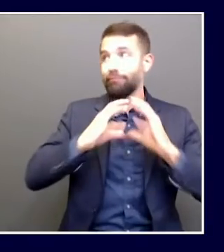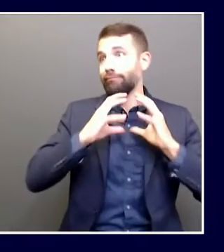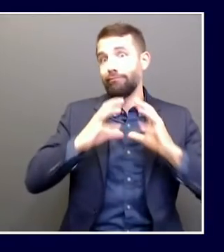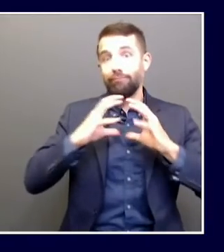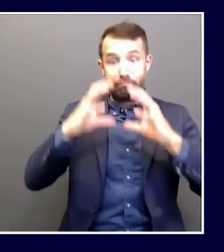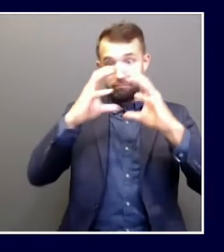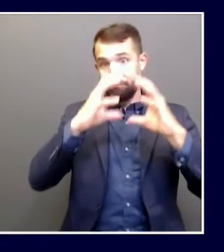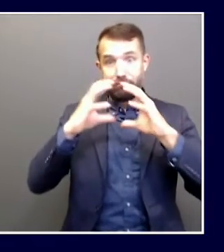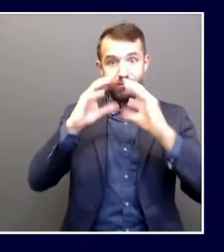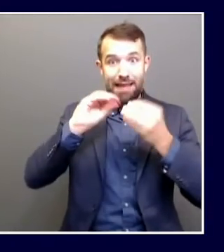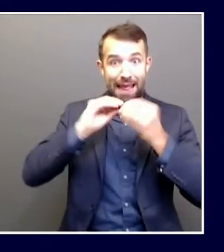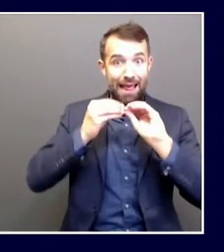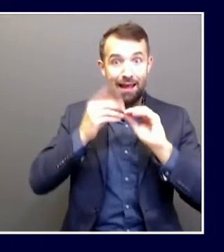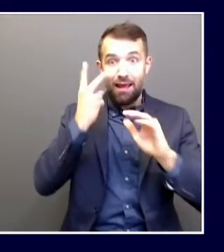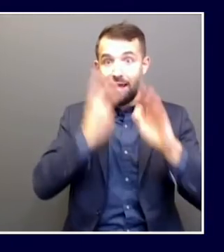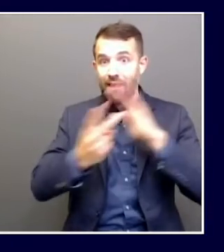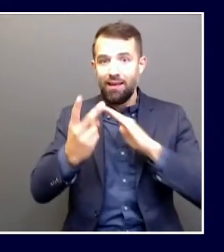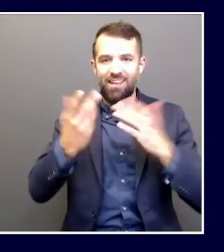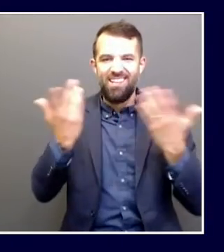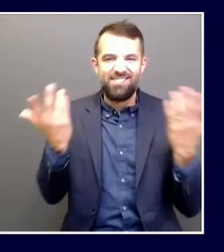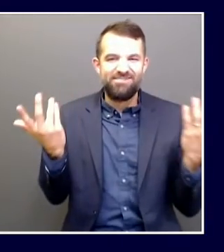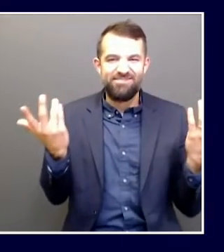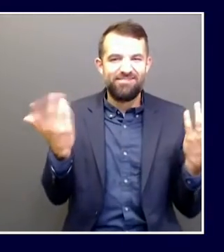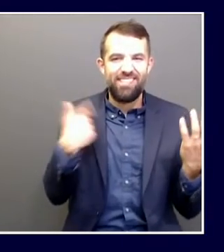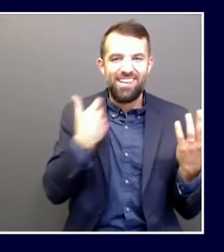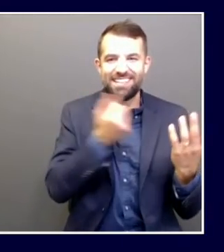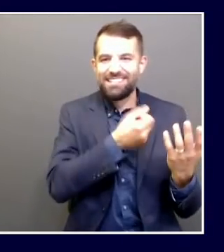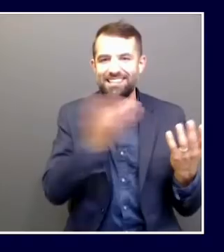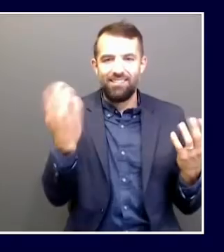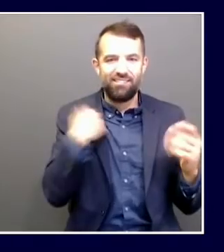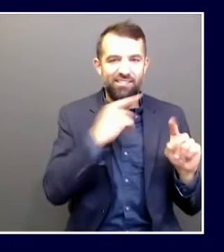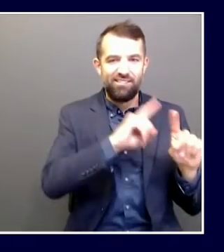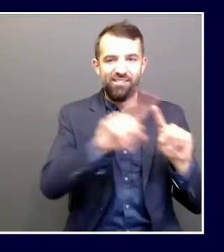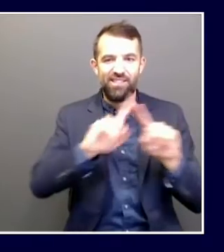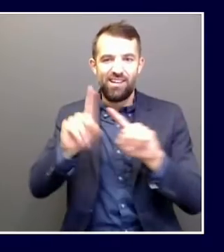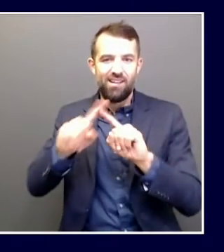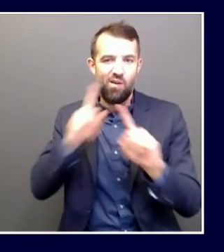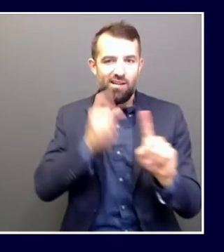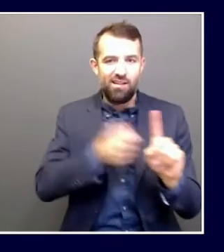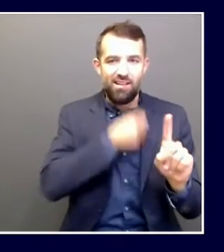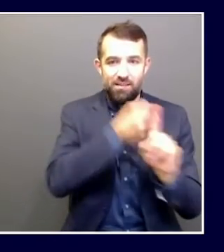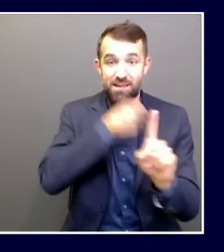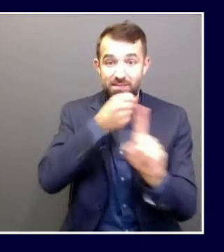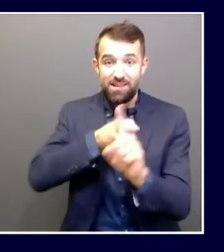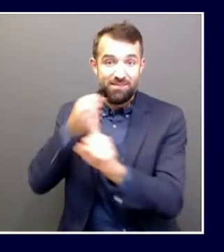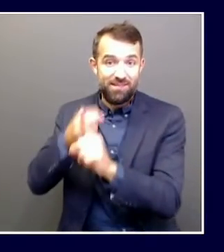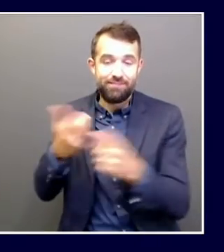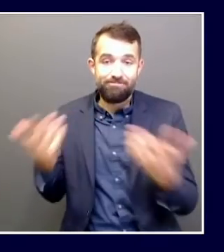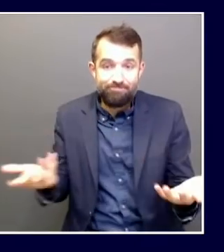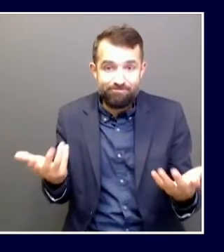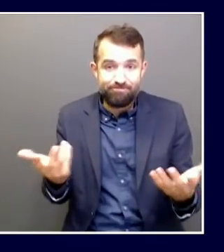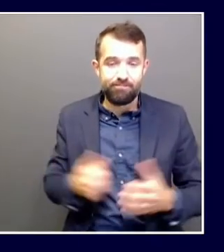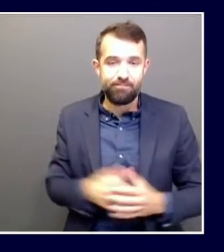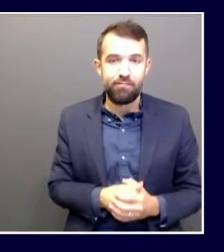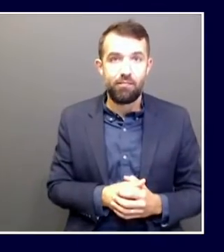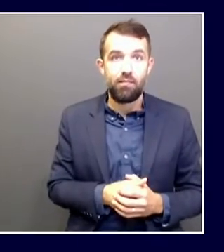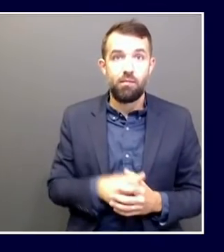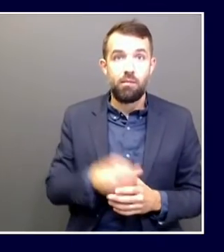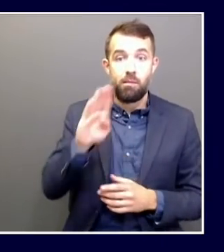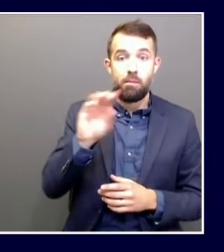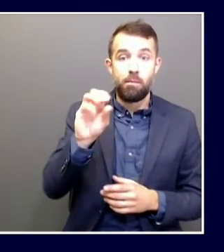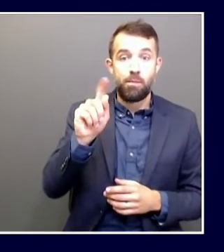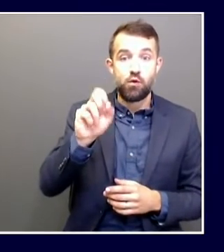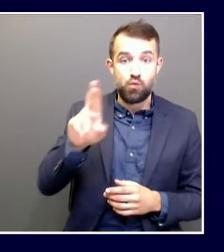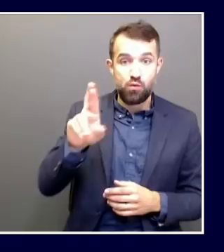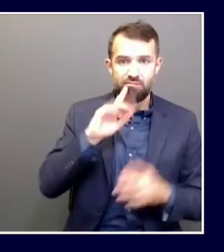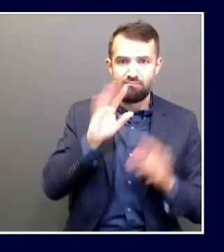But Brian, your question brings up a really important point. Although boosters are important, as I noted, and I wanted to